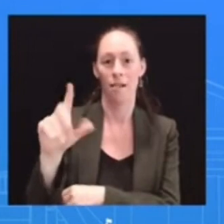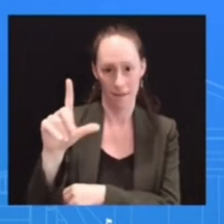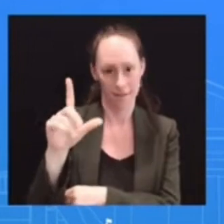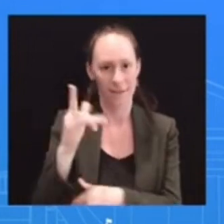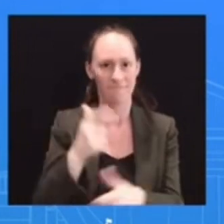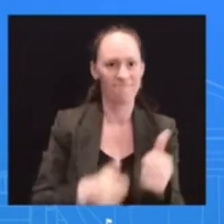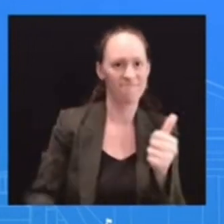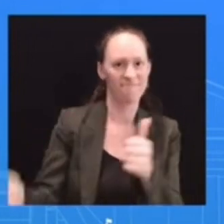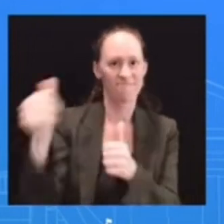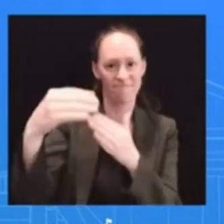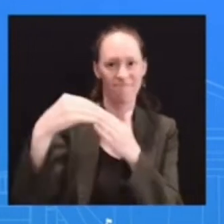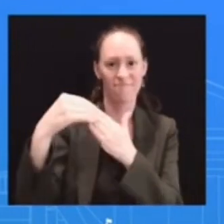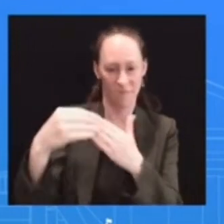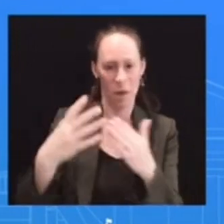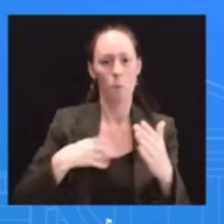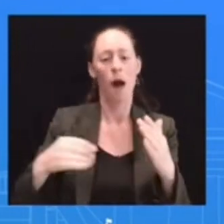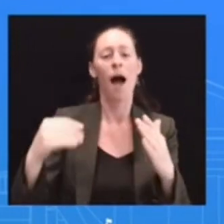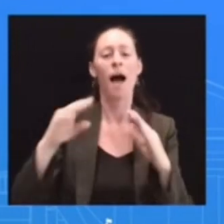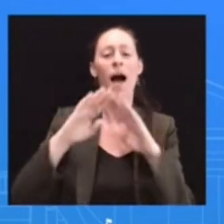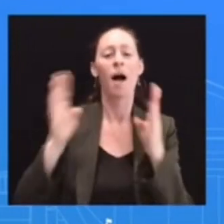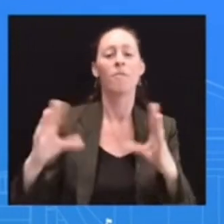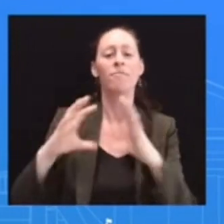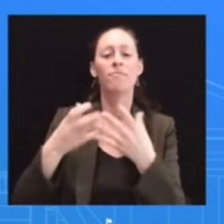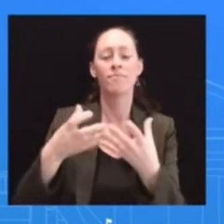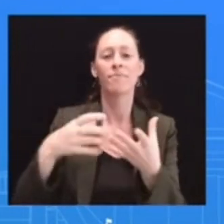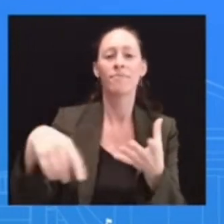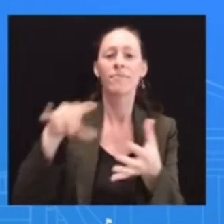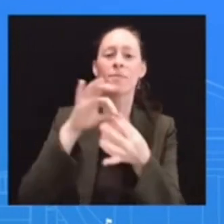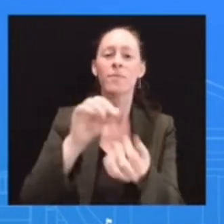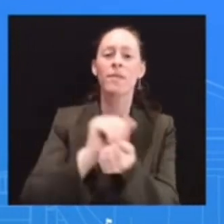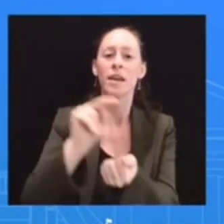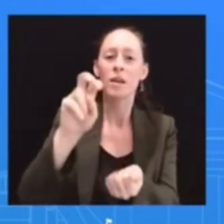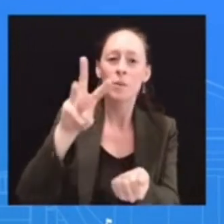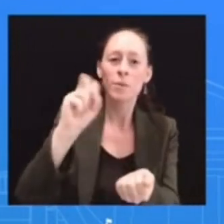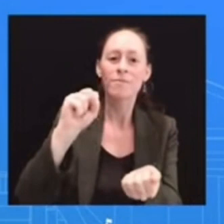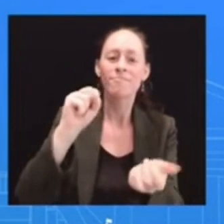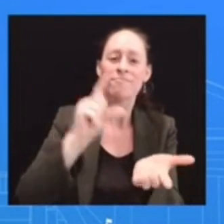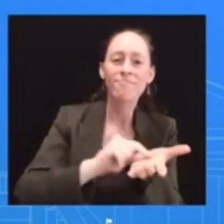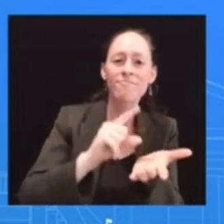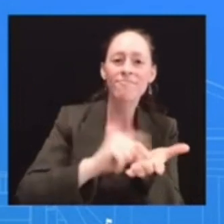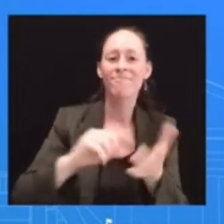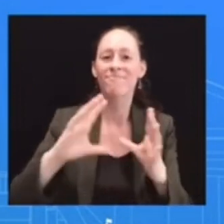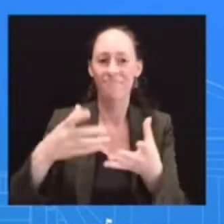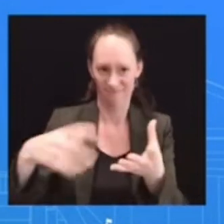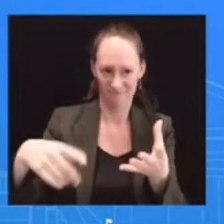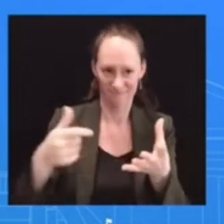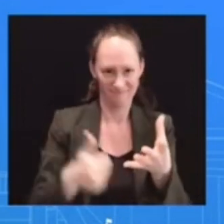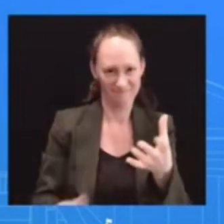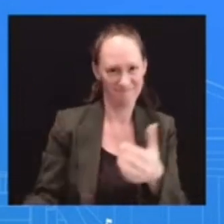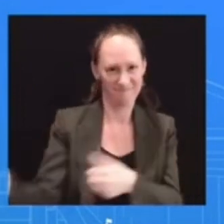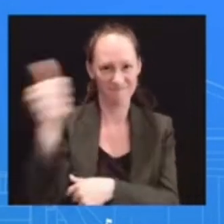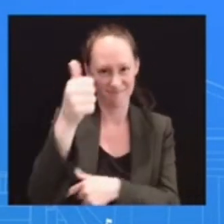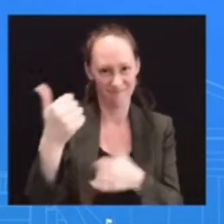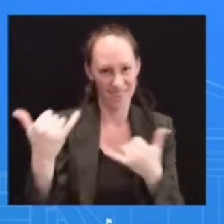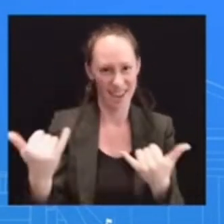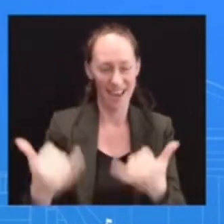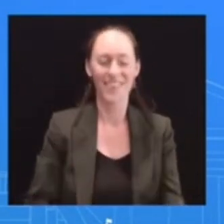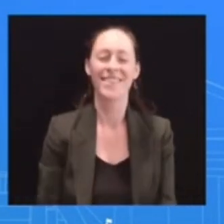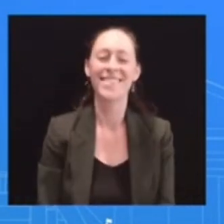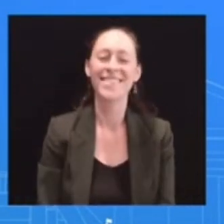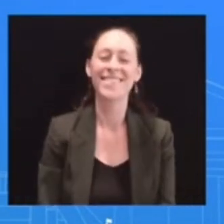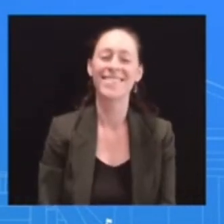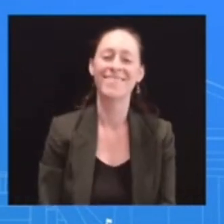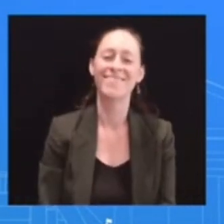Tamara Keith for her partnership over the last year. Very few people understand just how much work is required by